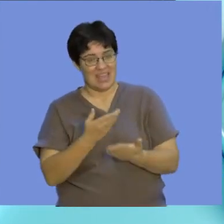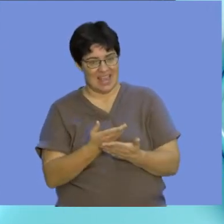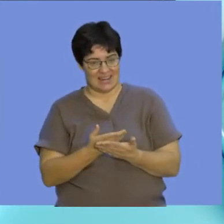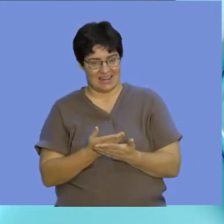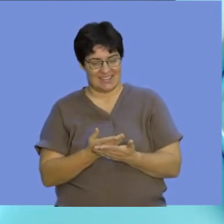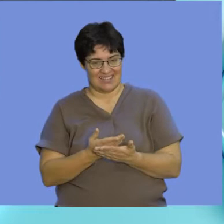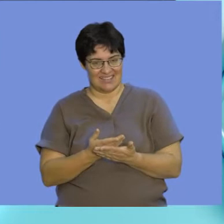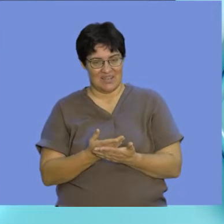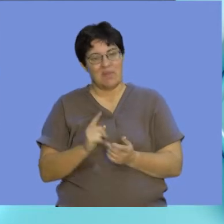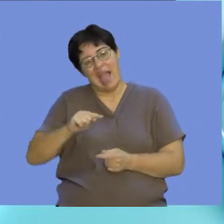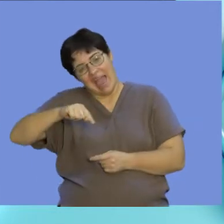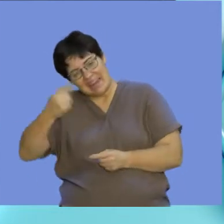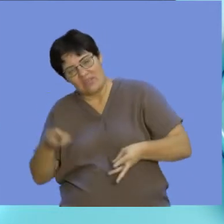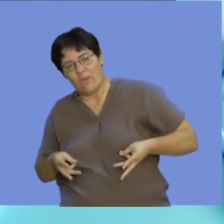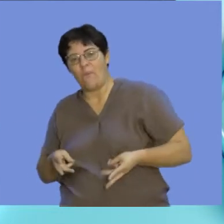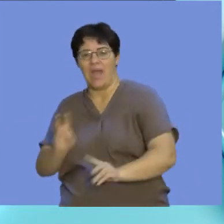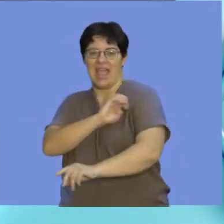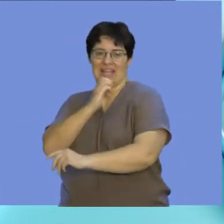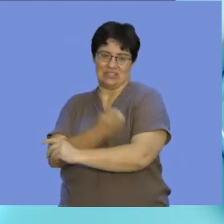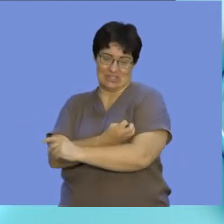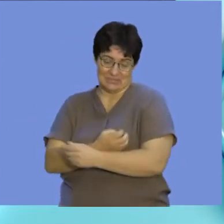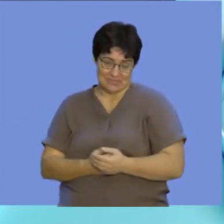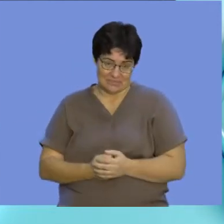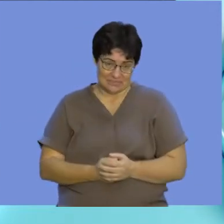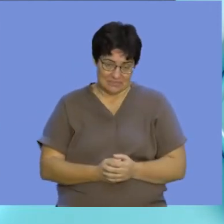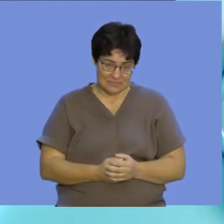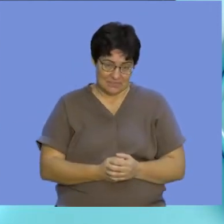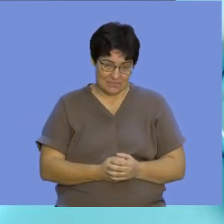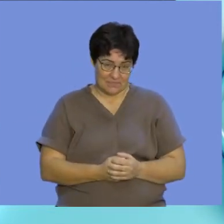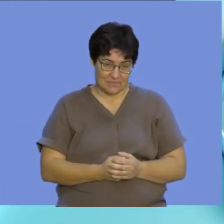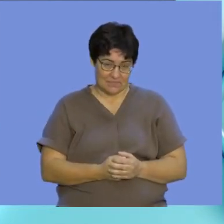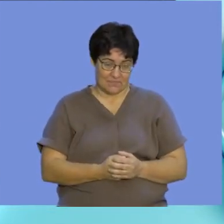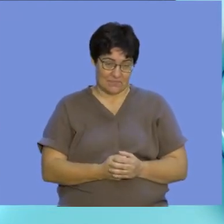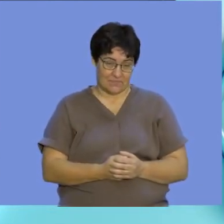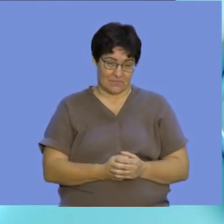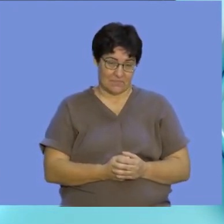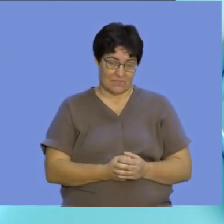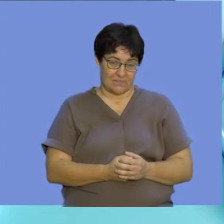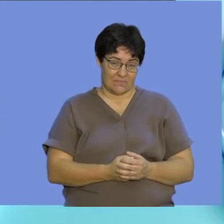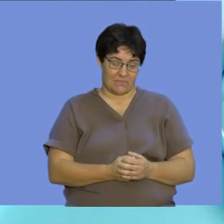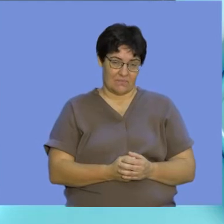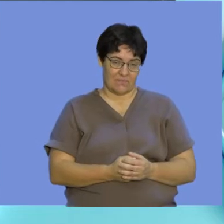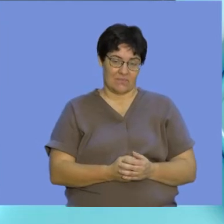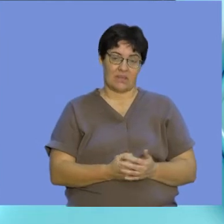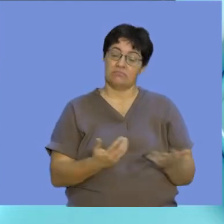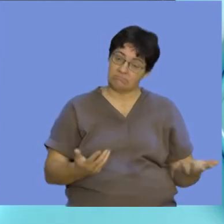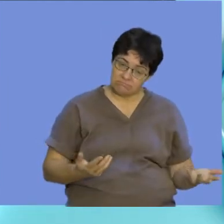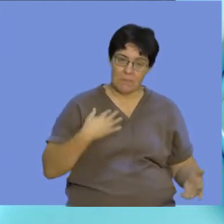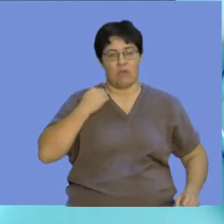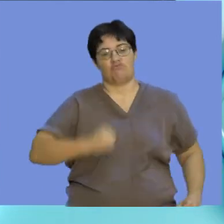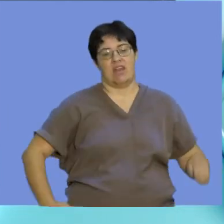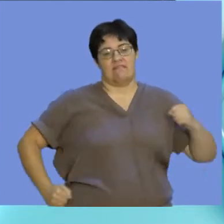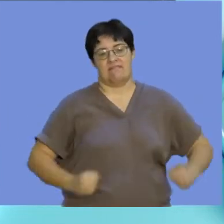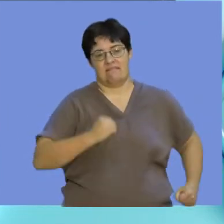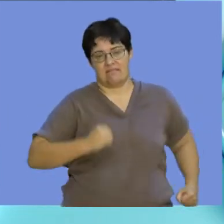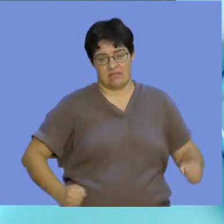into another form of energy. Okay? So when I run, don't